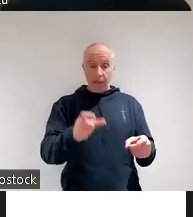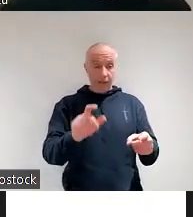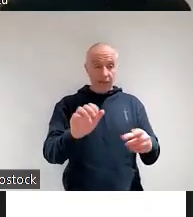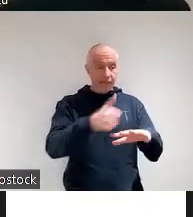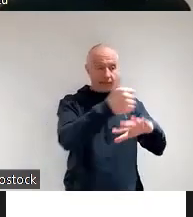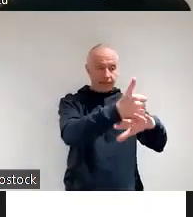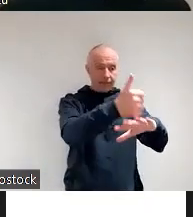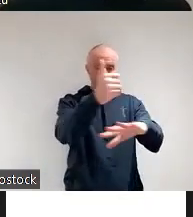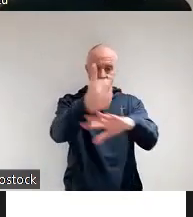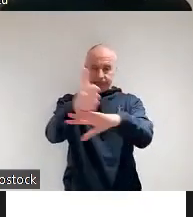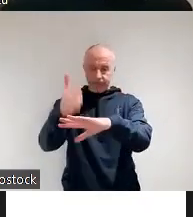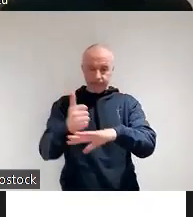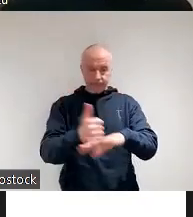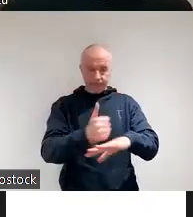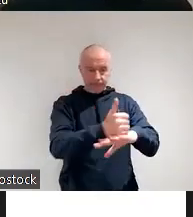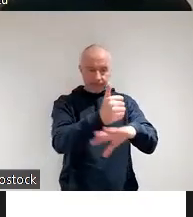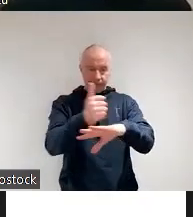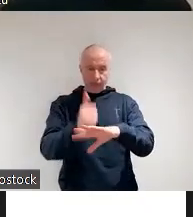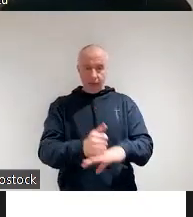there,